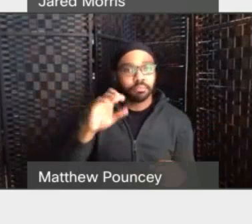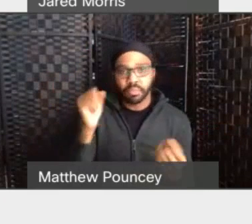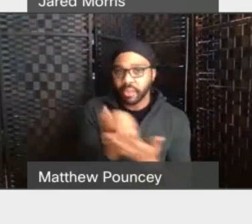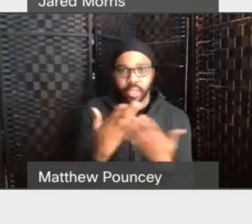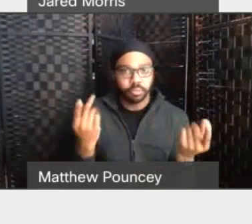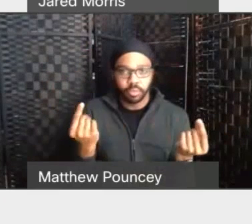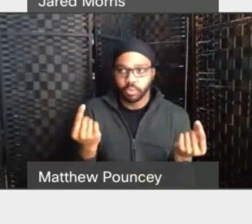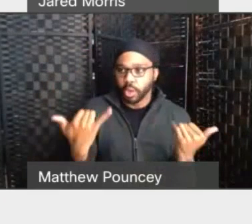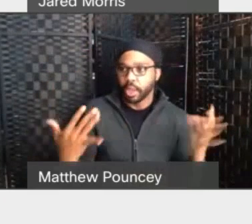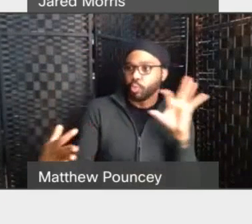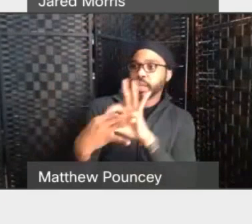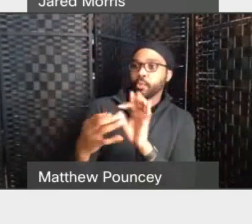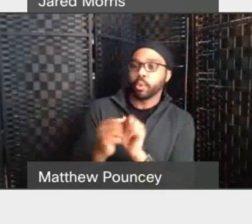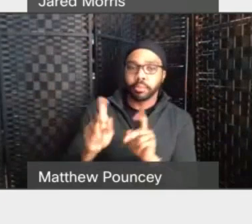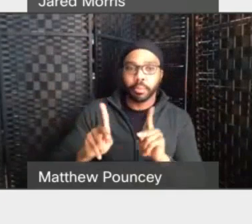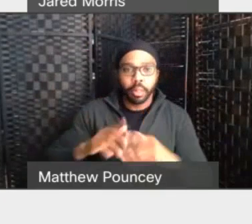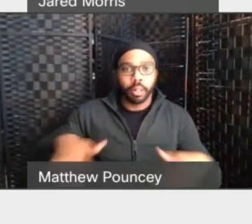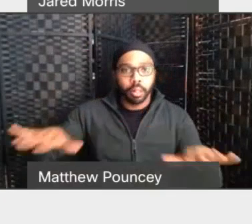to connect with people.